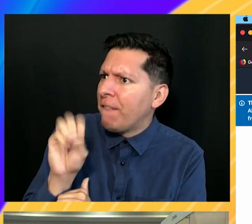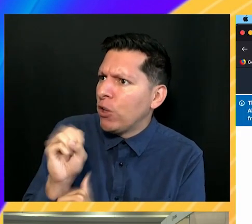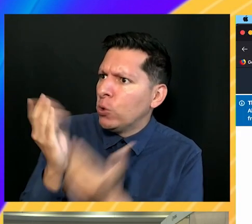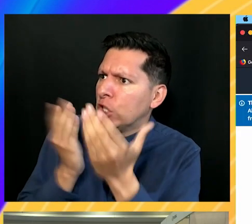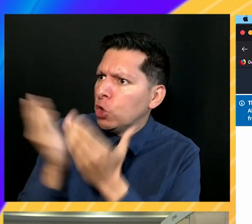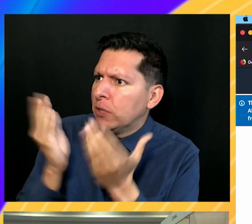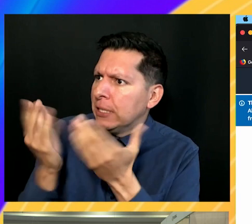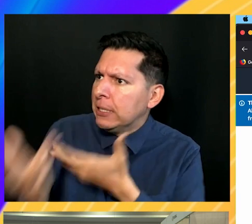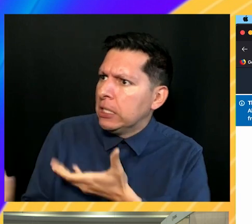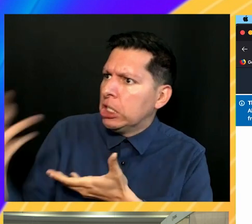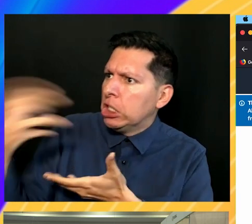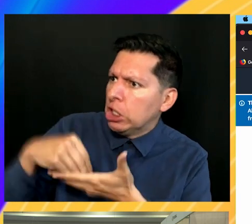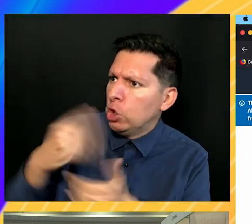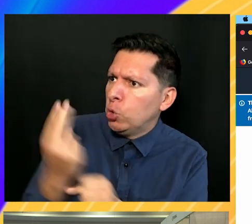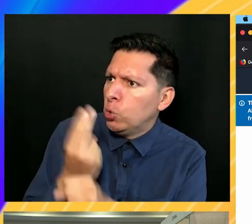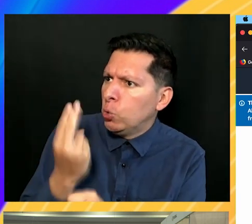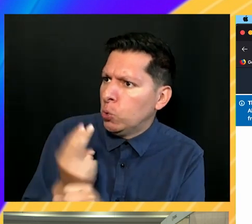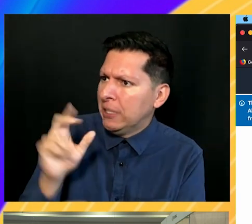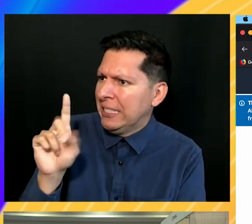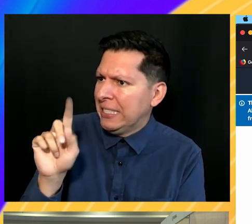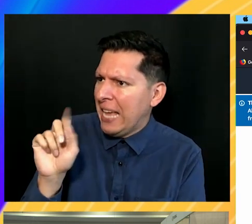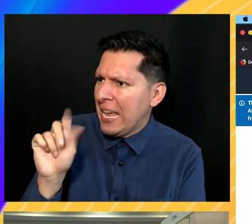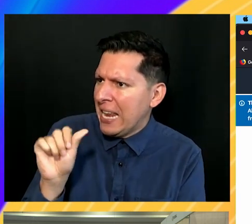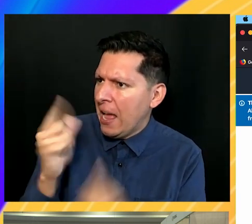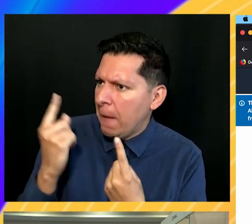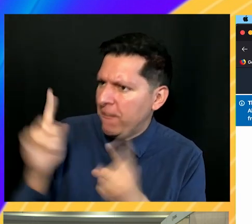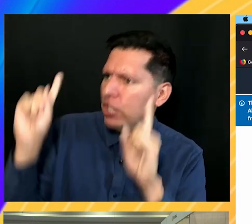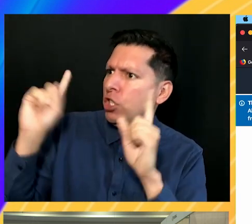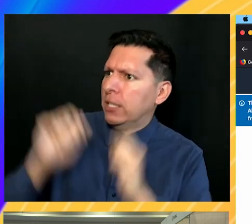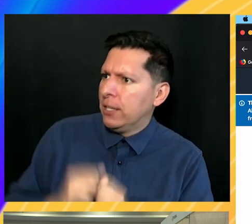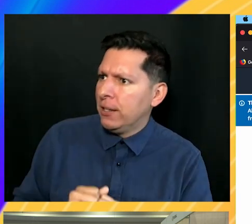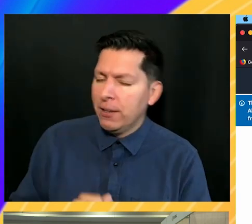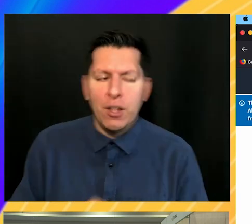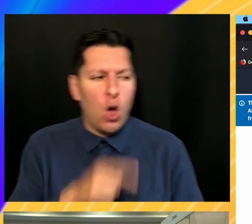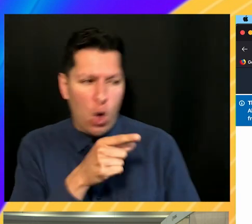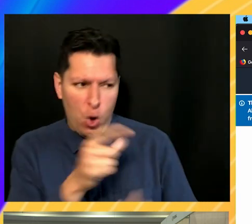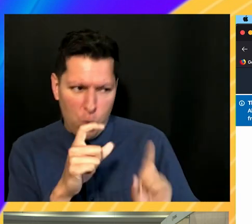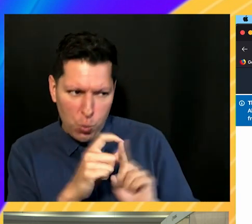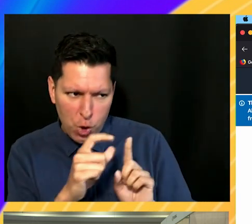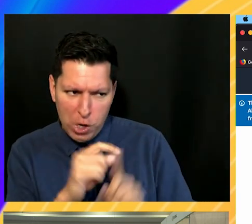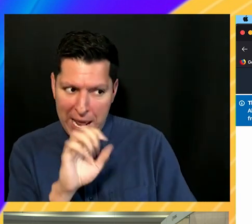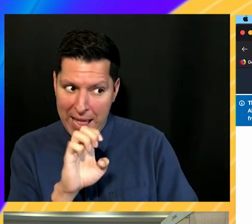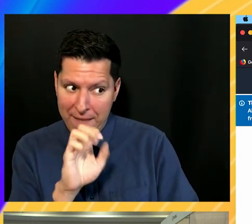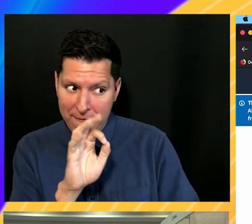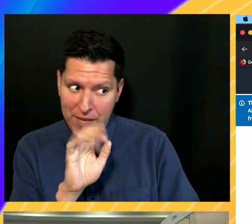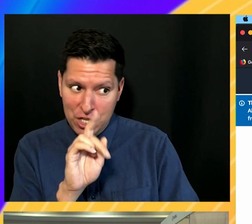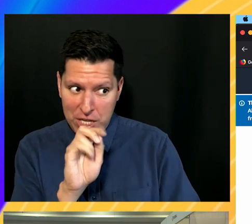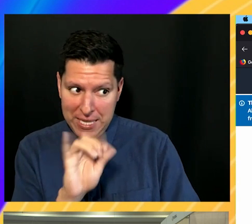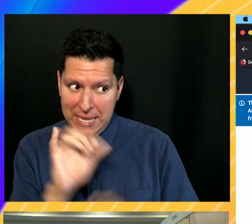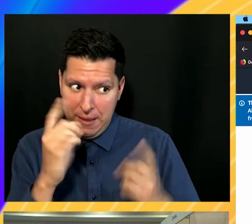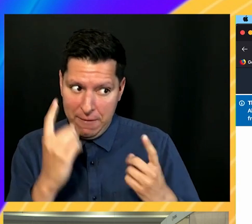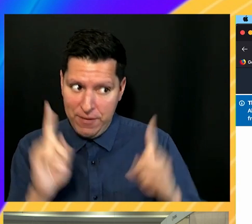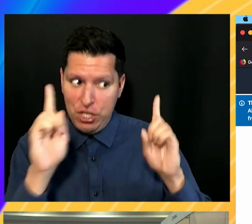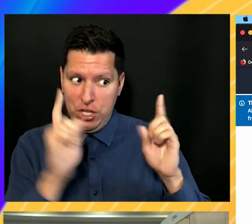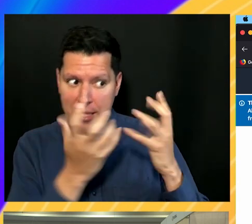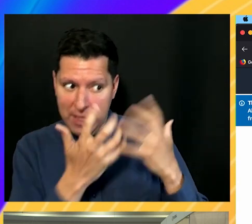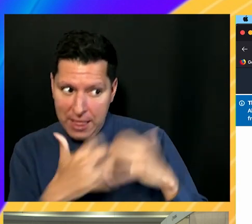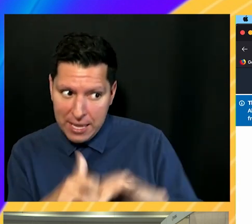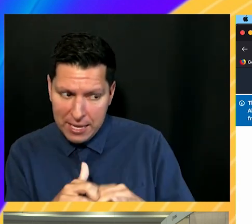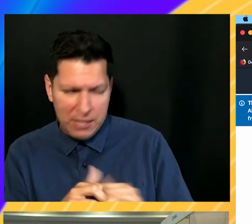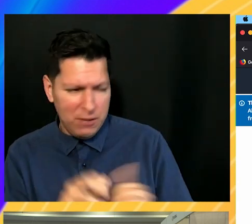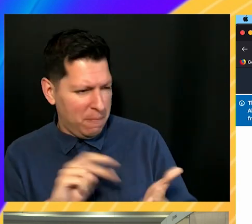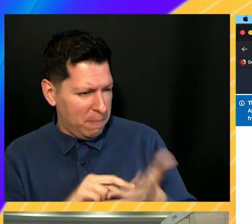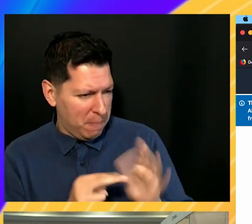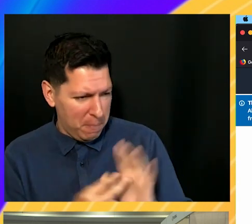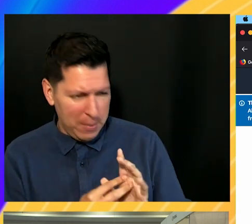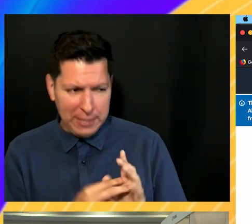data efficiently? You used a particular word, efficiently, so I'm assuming that this data easily integrates with a lot of our